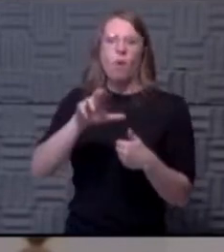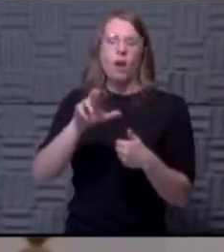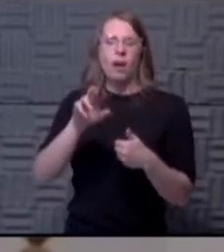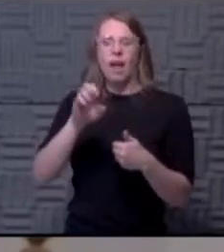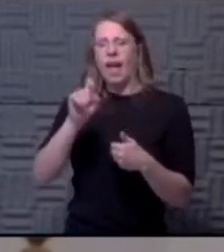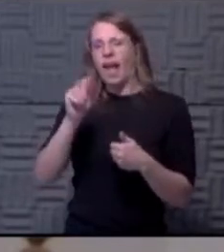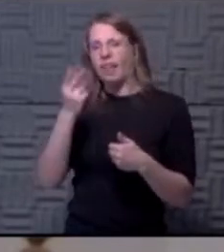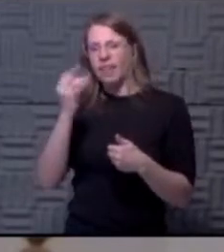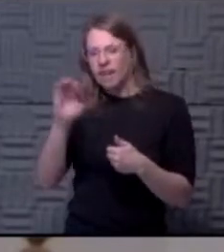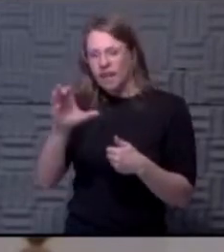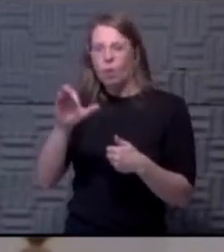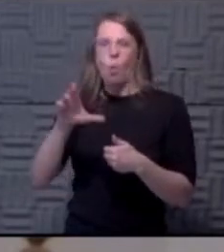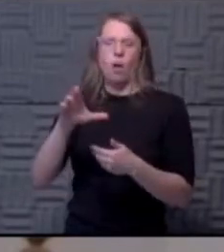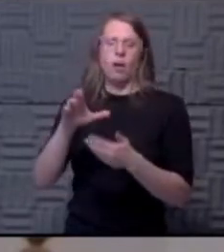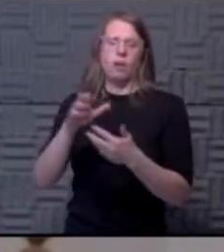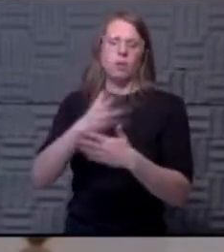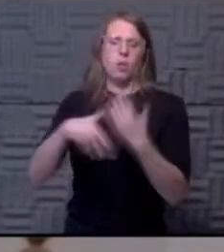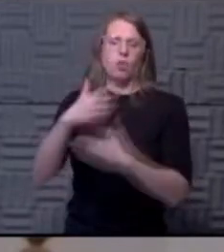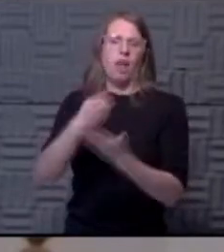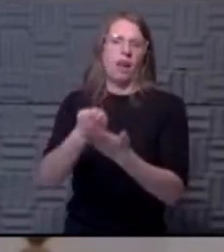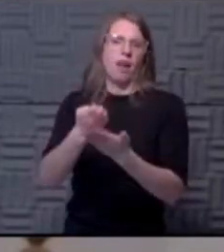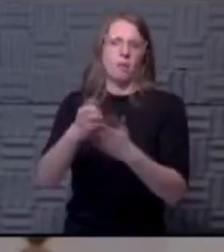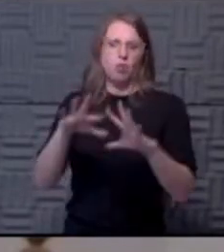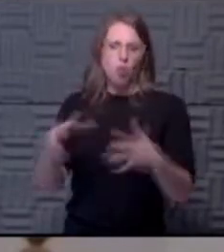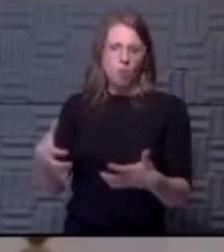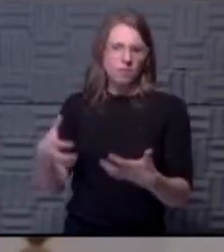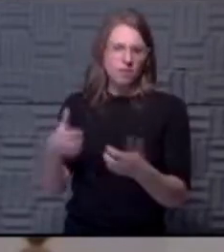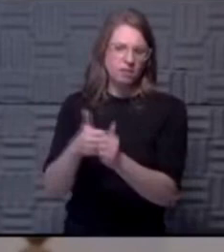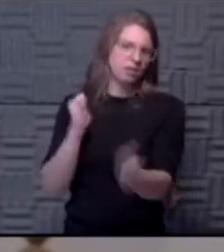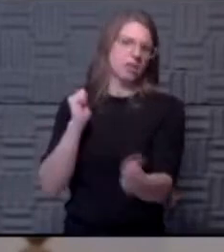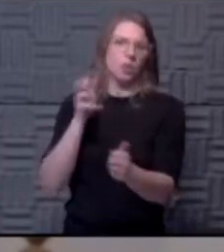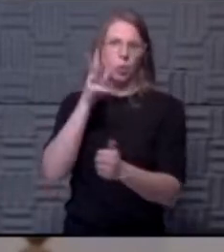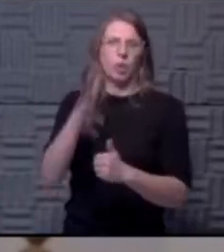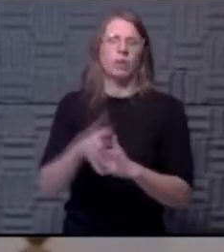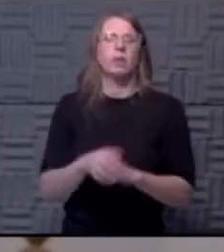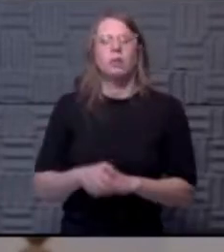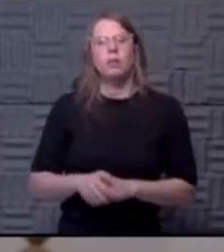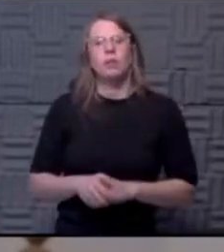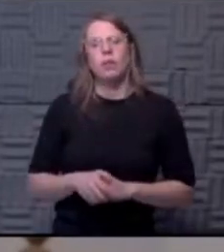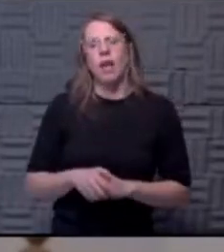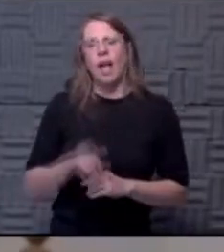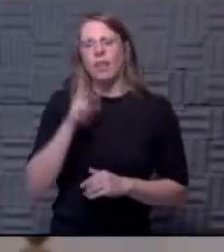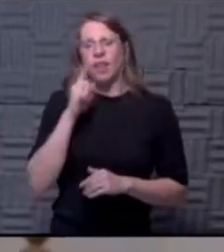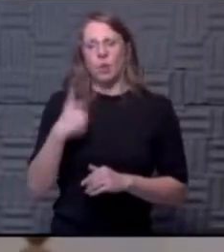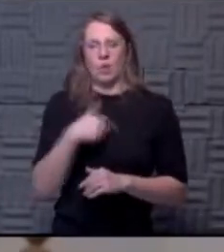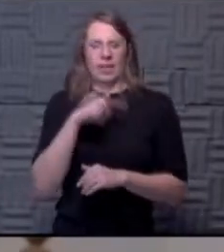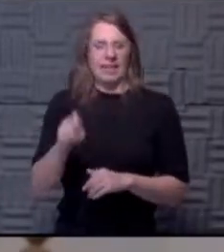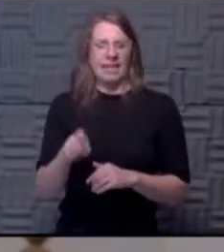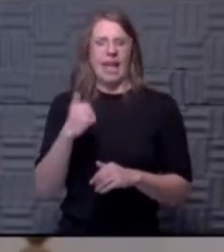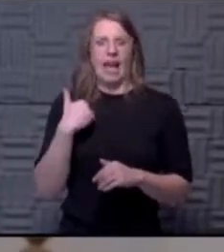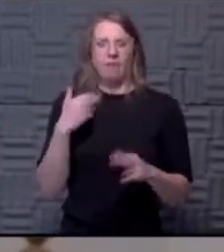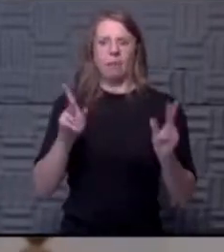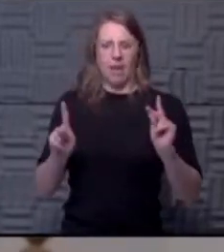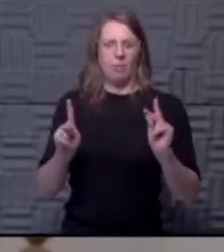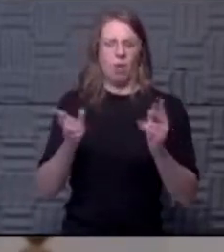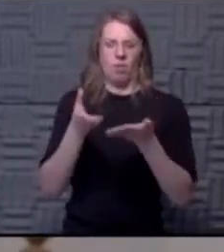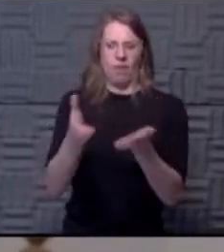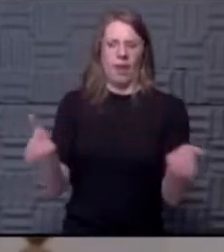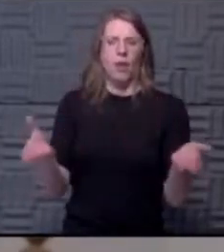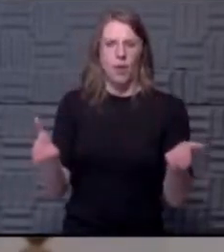or socioeconomic groups. And we have to, I think, have foot soldiers, whether it's, and we are working